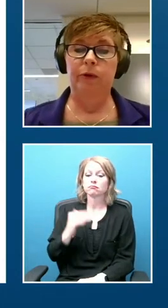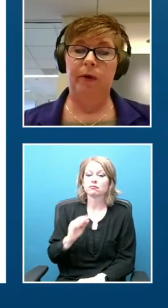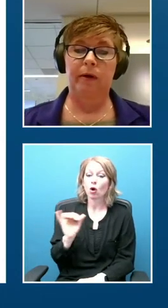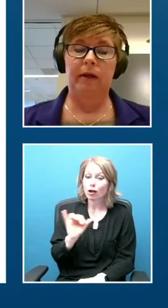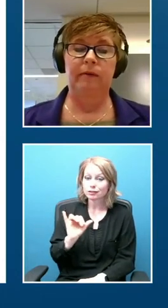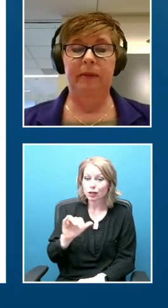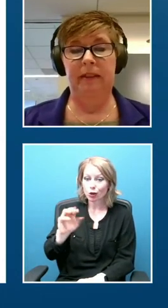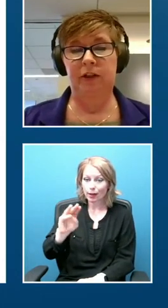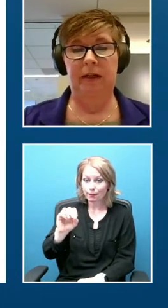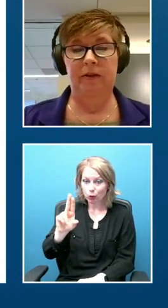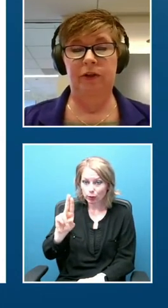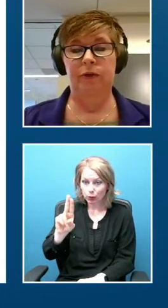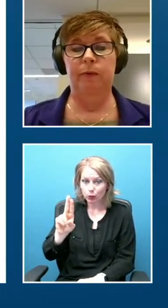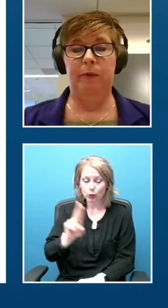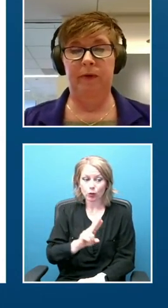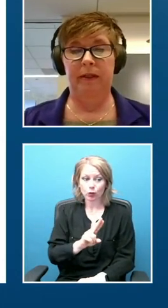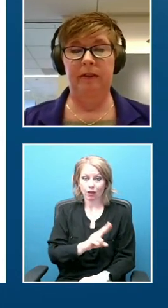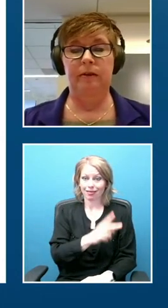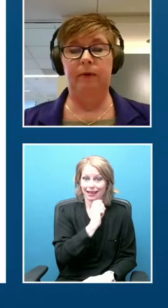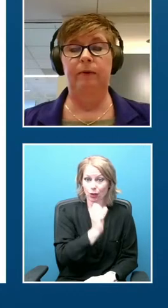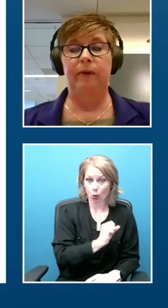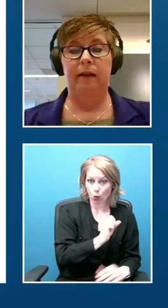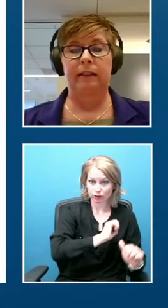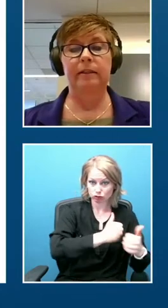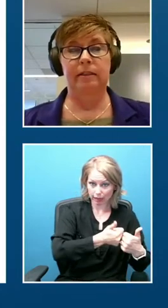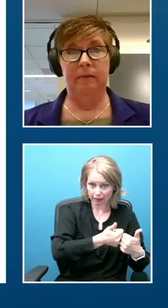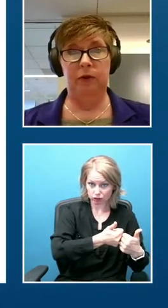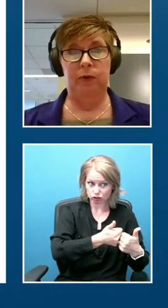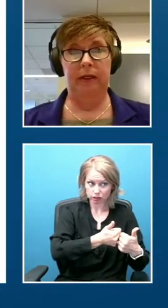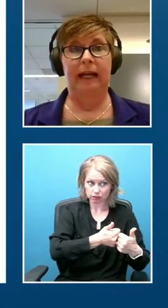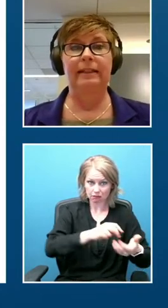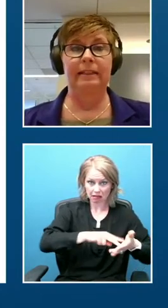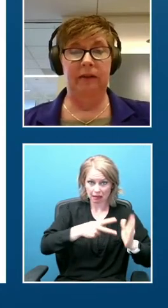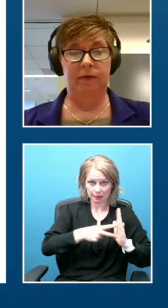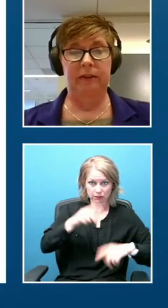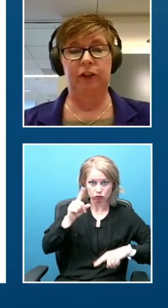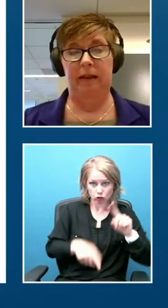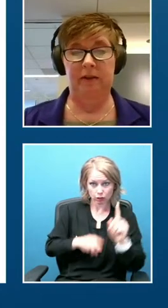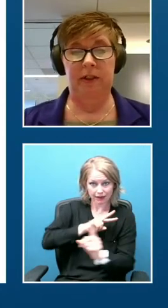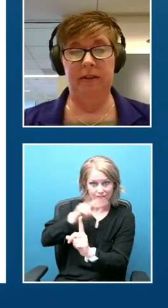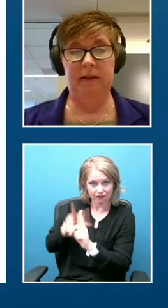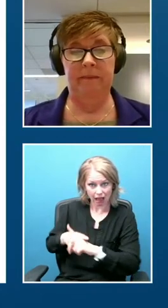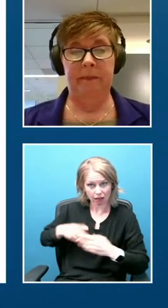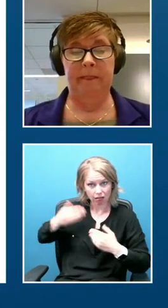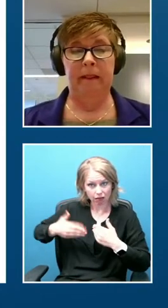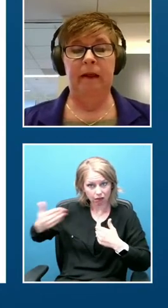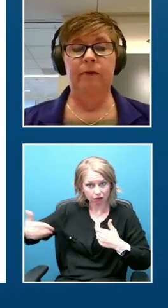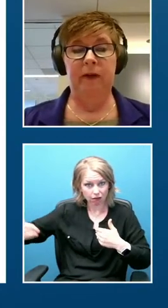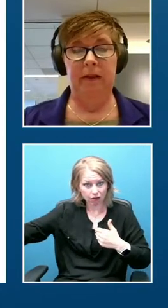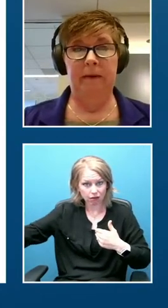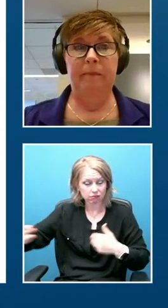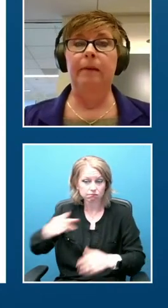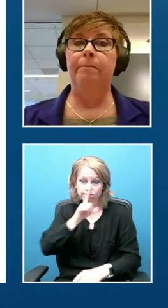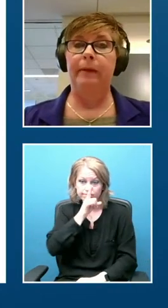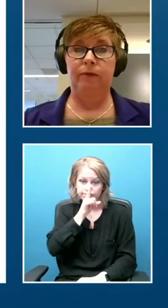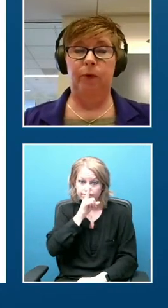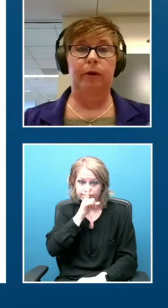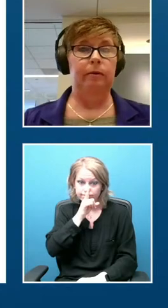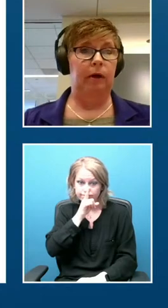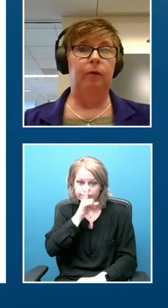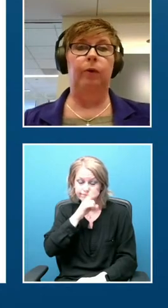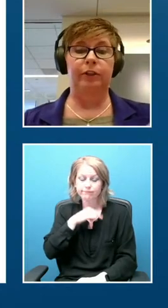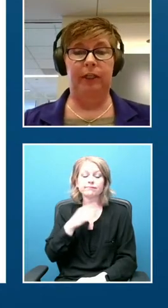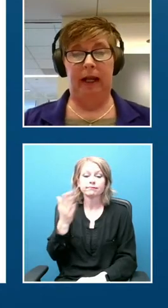that withdrawal of the pending challenges would prevent us from filing subsequent and different challenges. Fifth, Bea